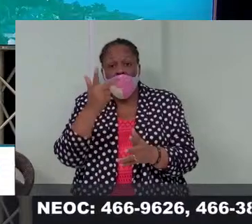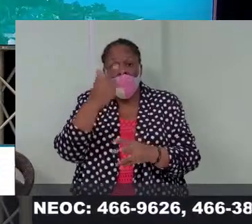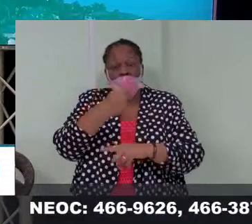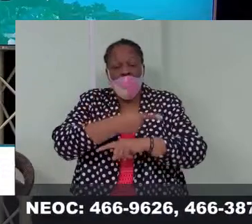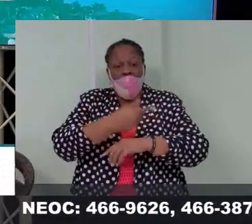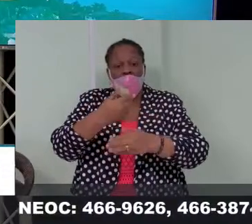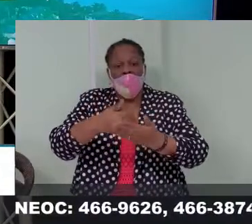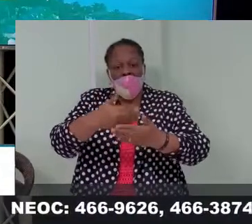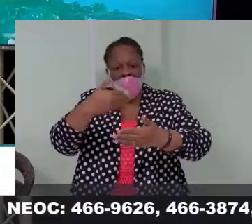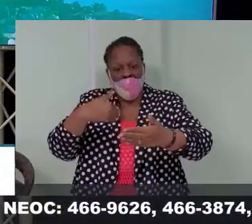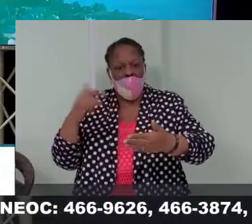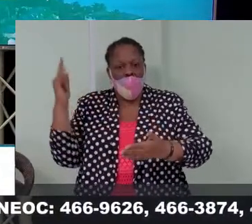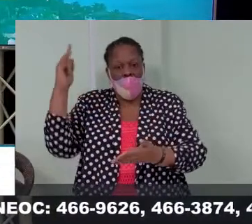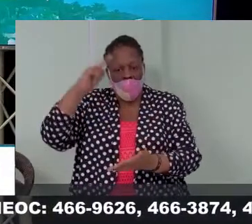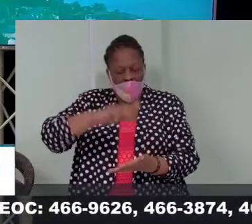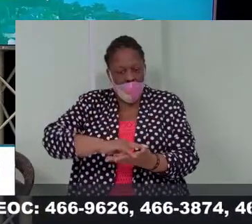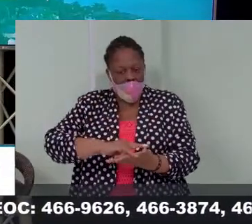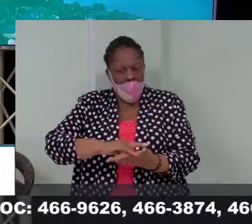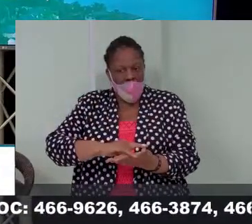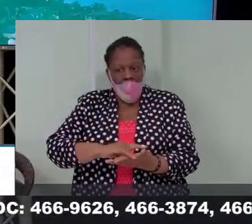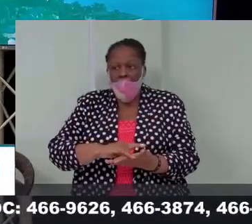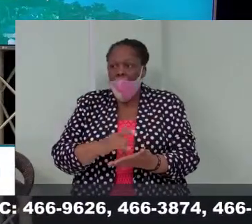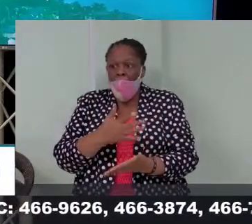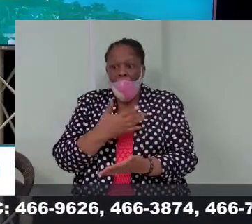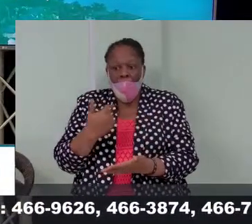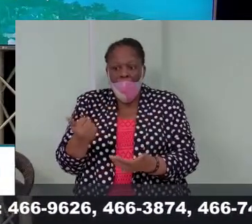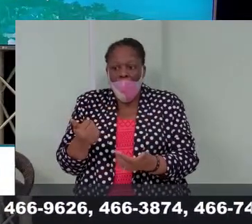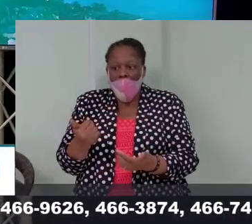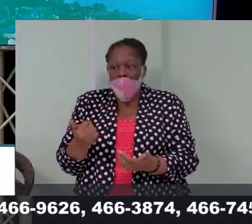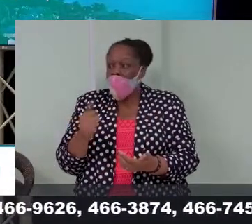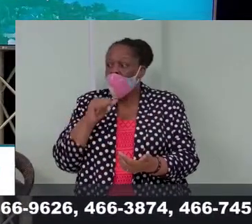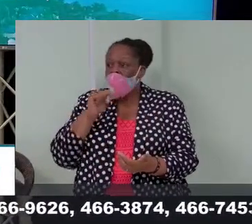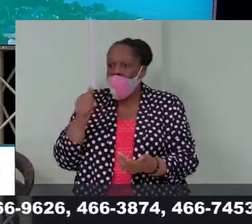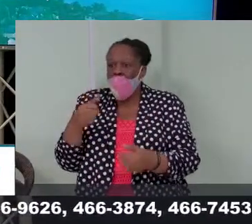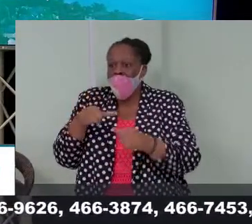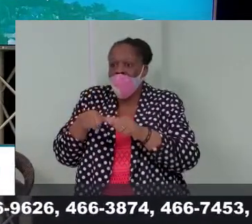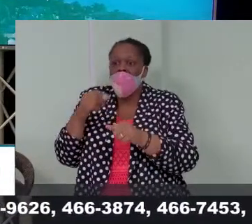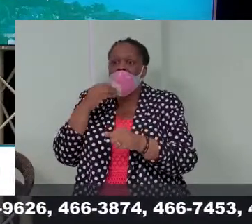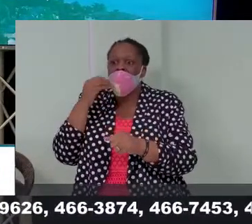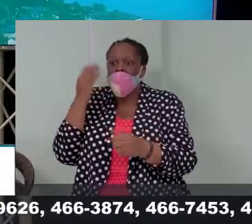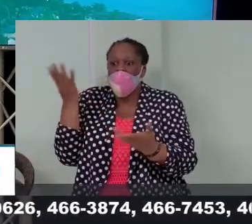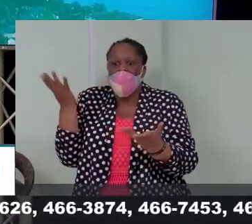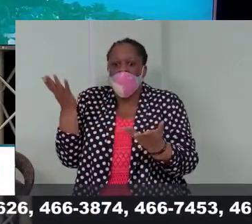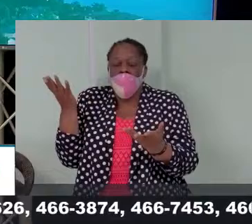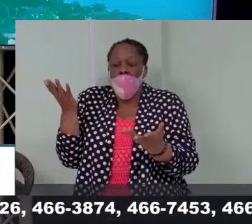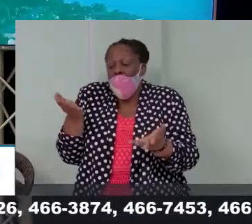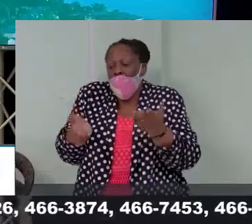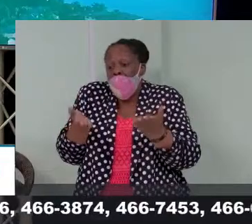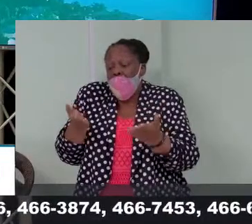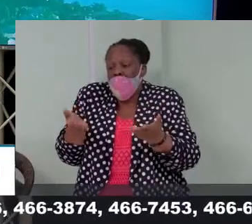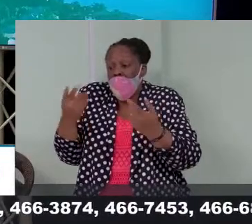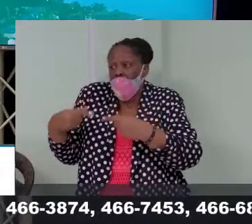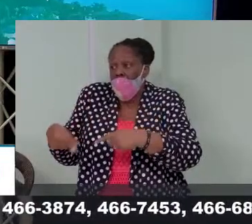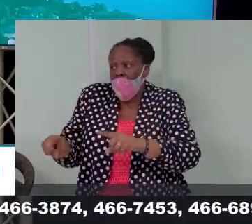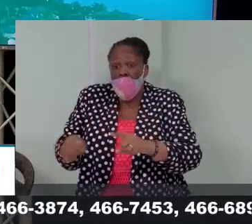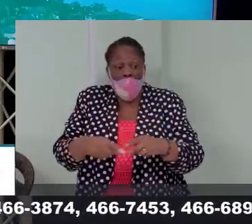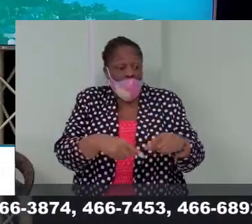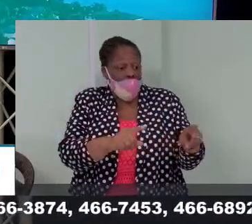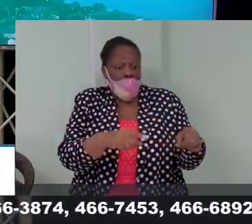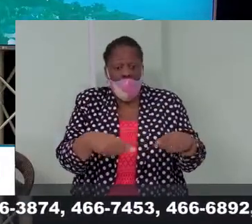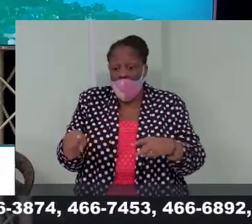the Federation. And so when the CMO announced today that there was one more positive case, one has to assume